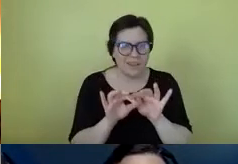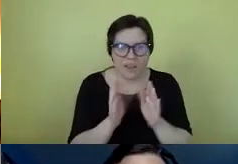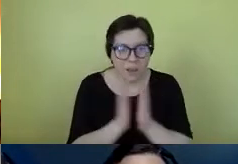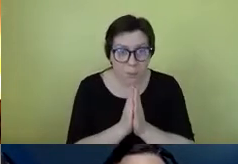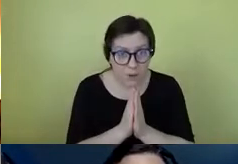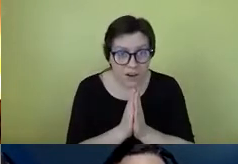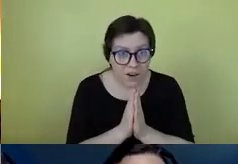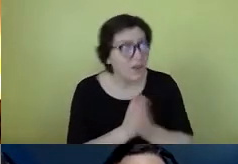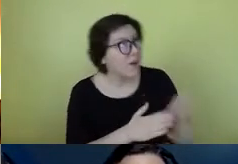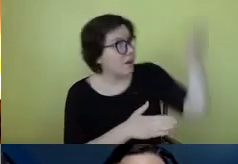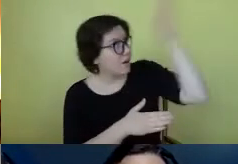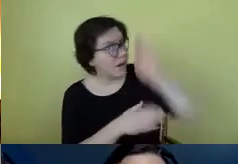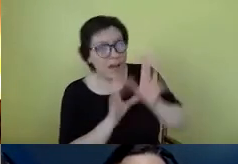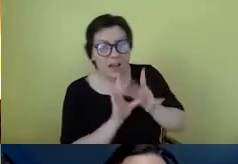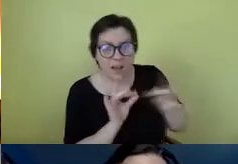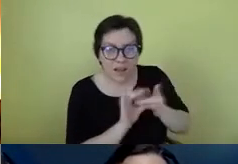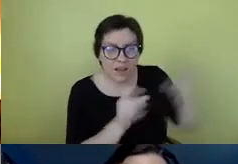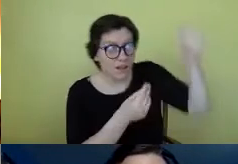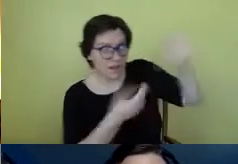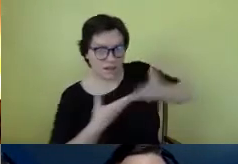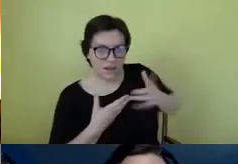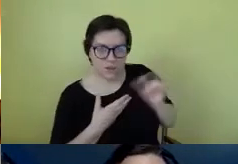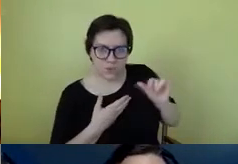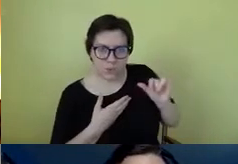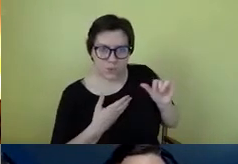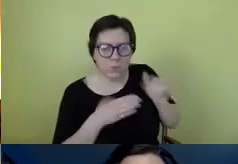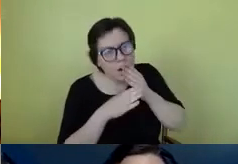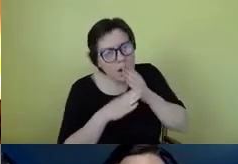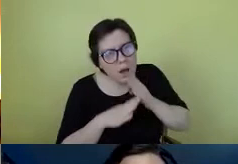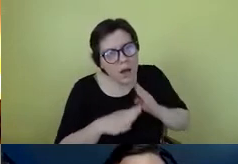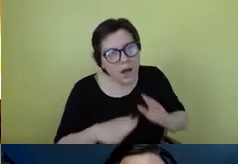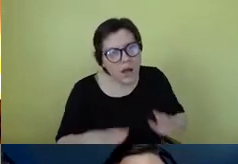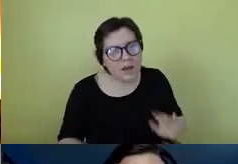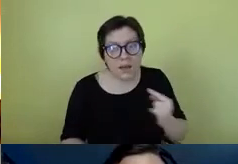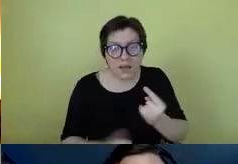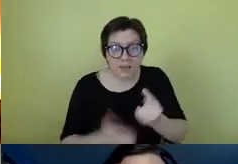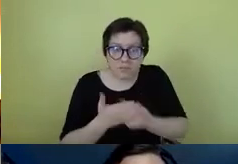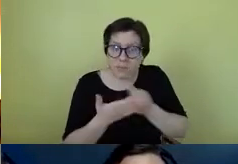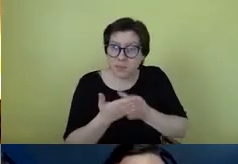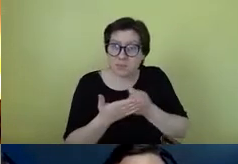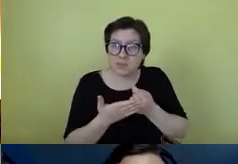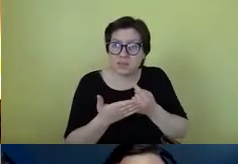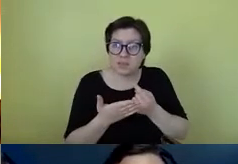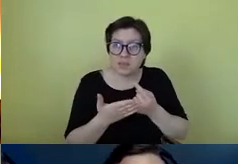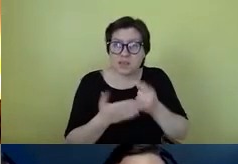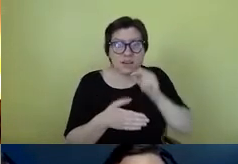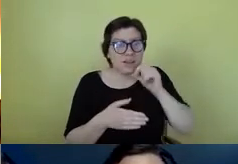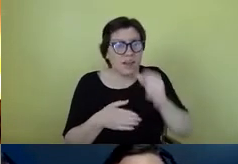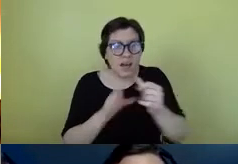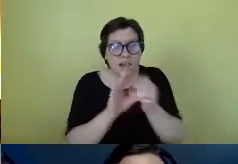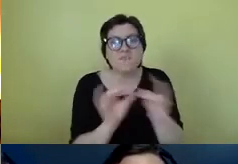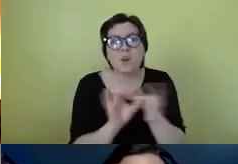is also speaking to us quietly, sometimes in nonverbal